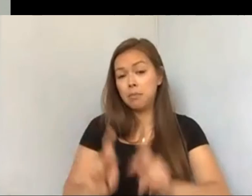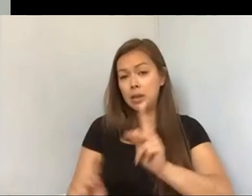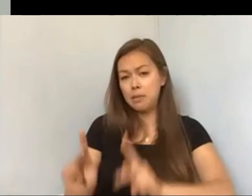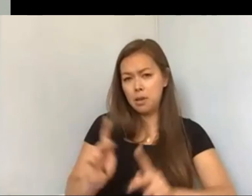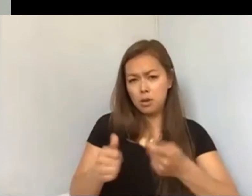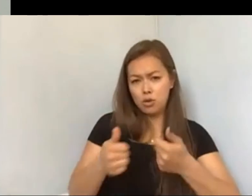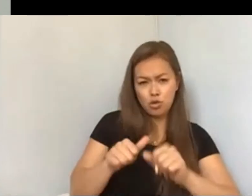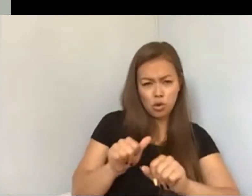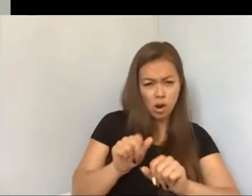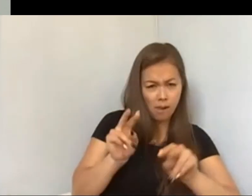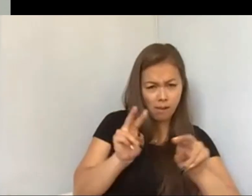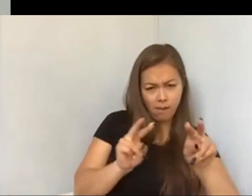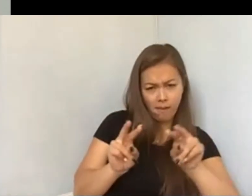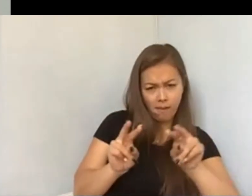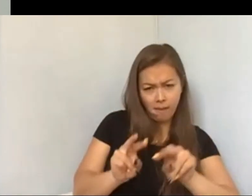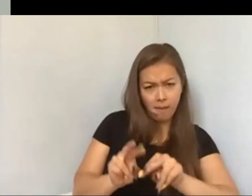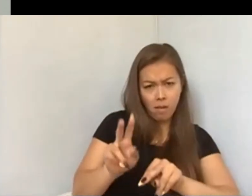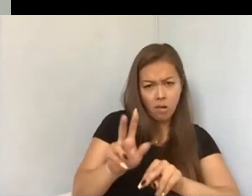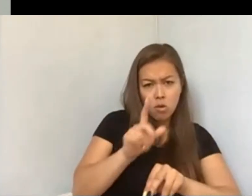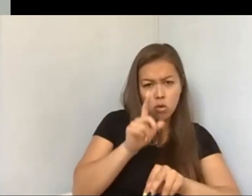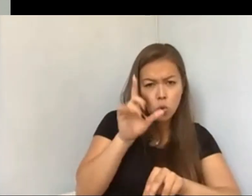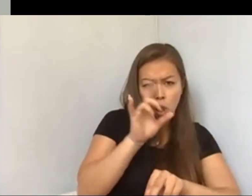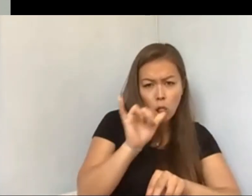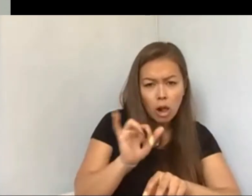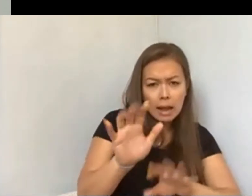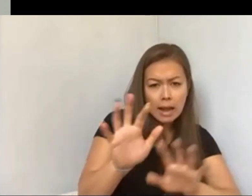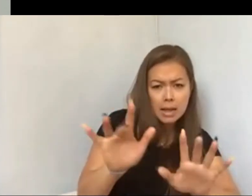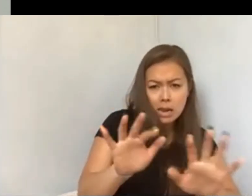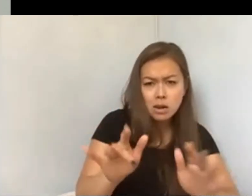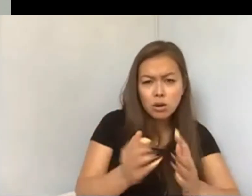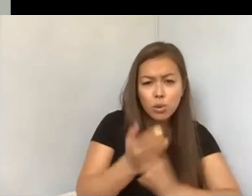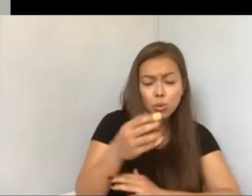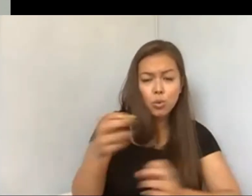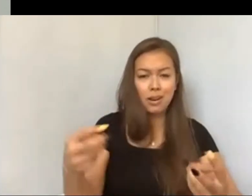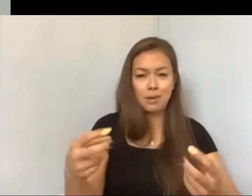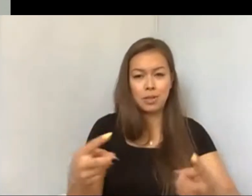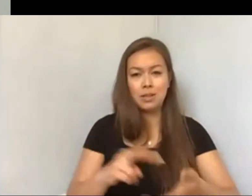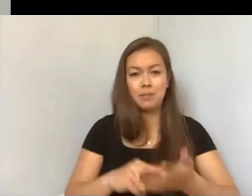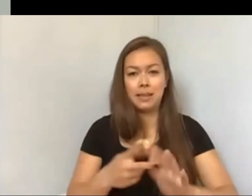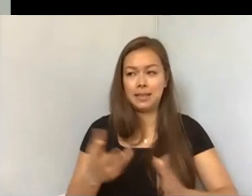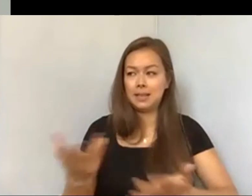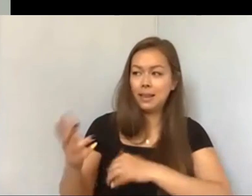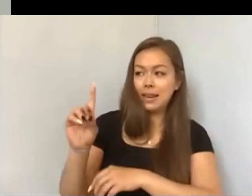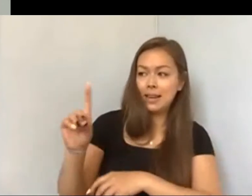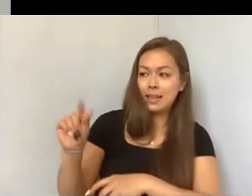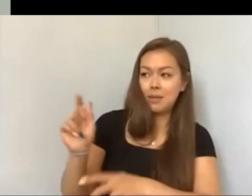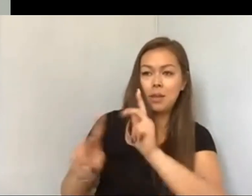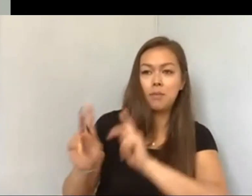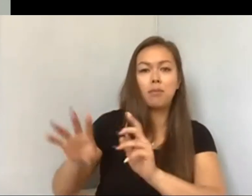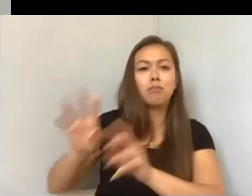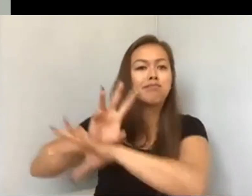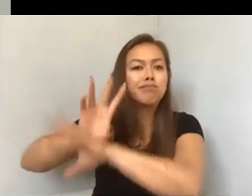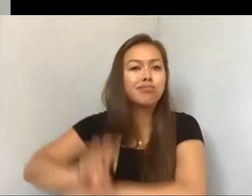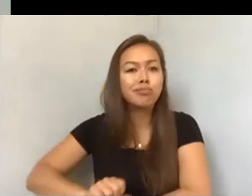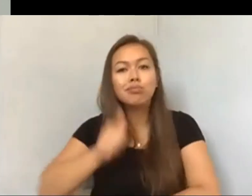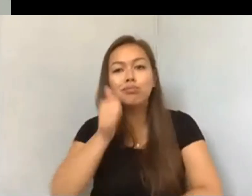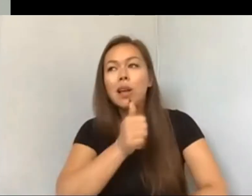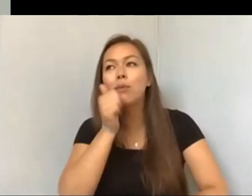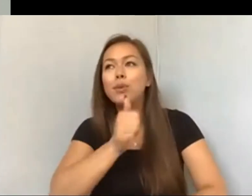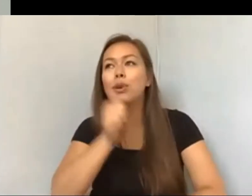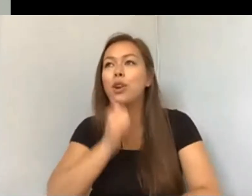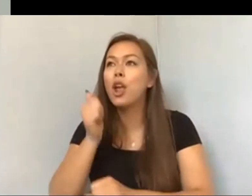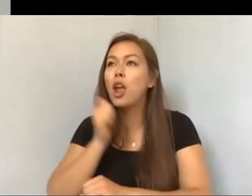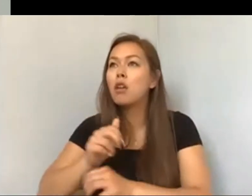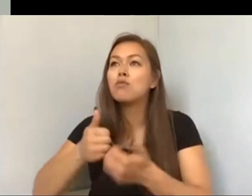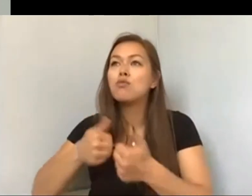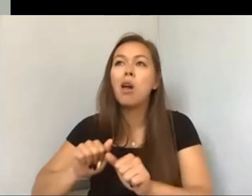hacking of the everyday world, created a more accessible platform. So I think there's a lot of, like, there's